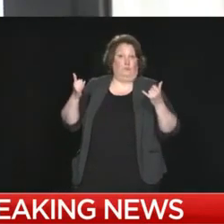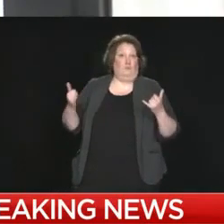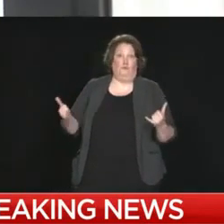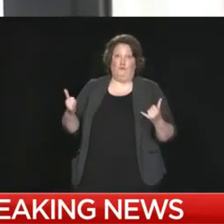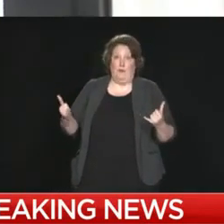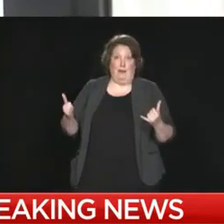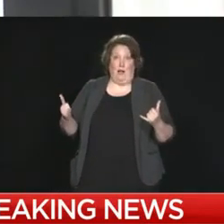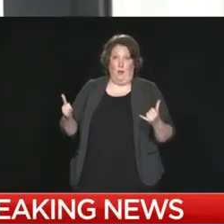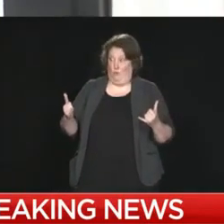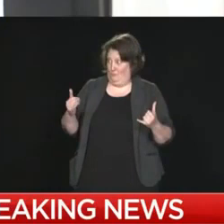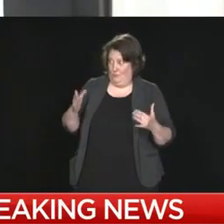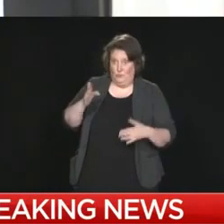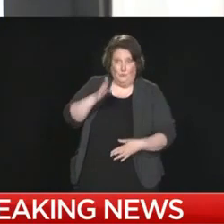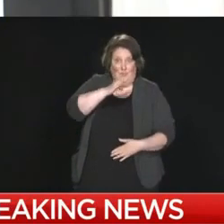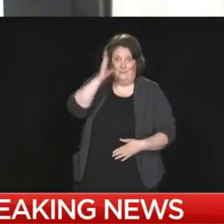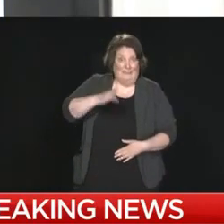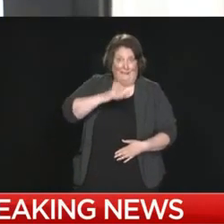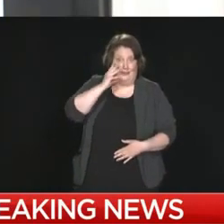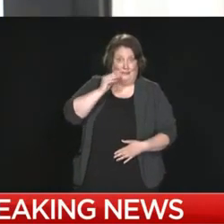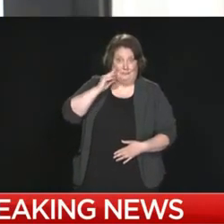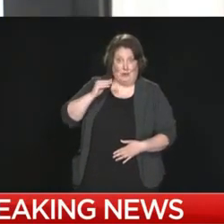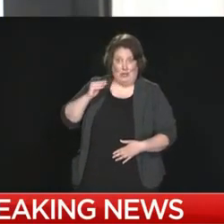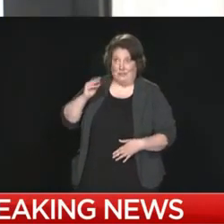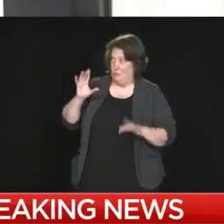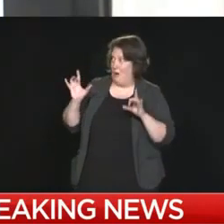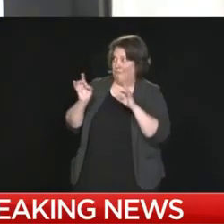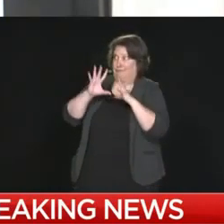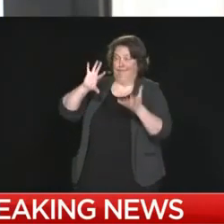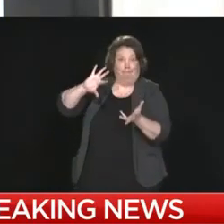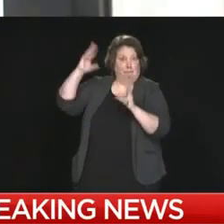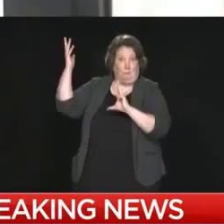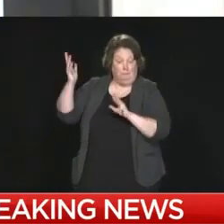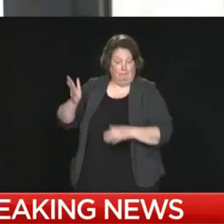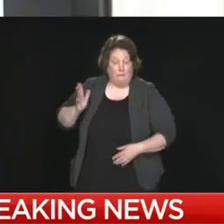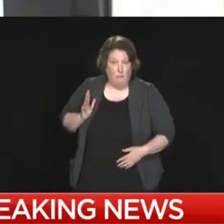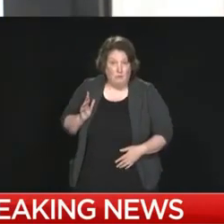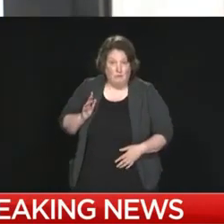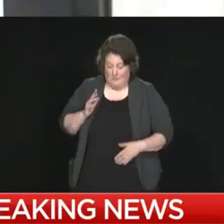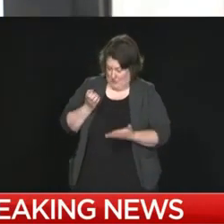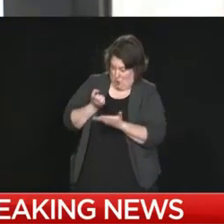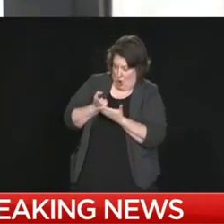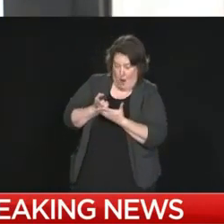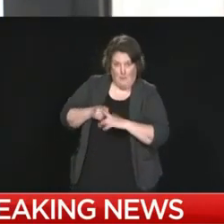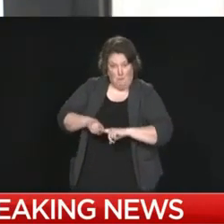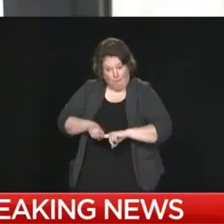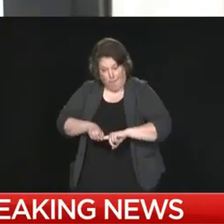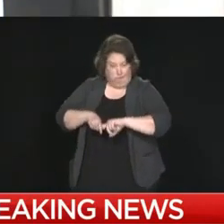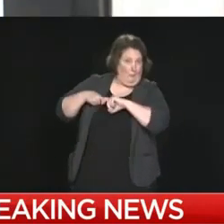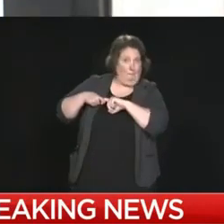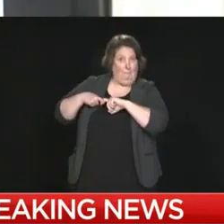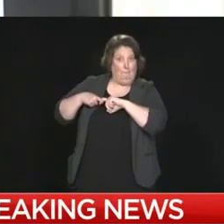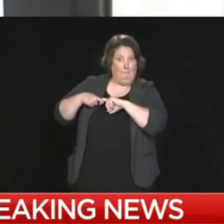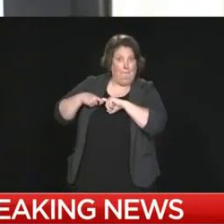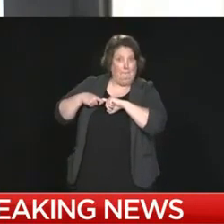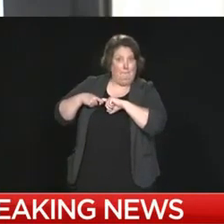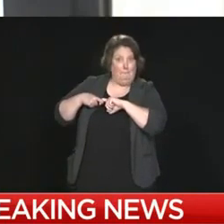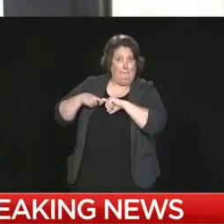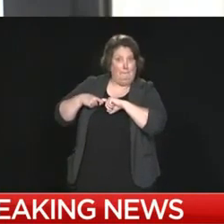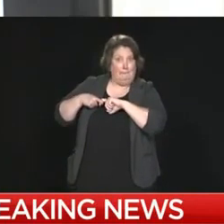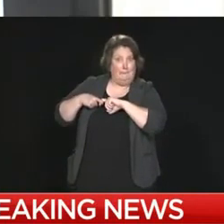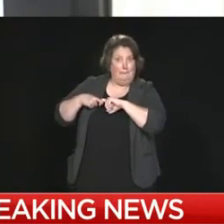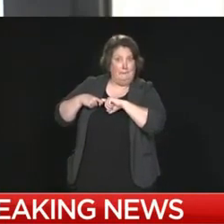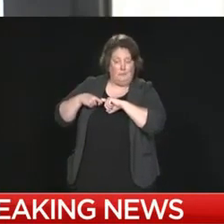absolutely unprecedented situation where our economy had to completely shut down. And the